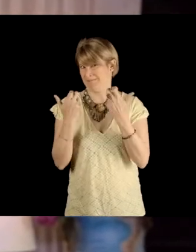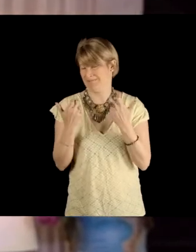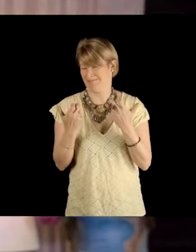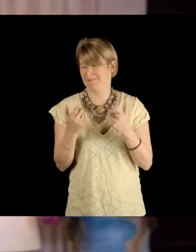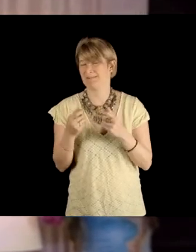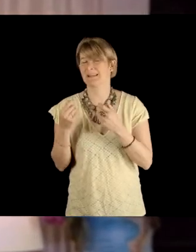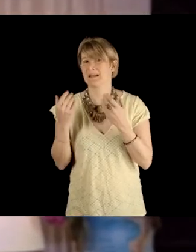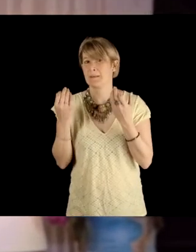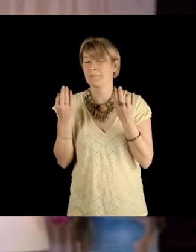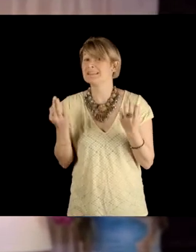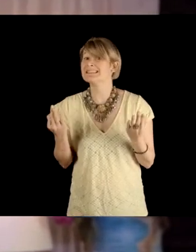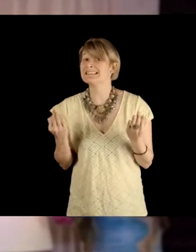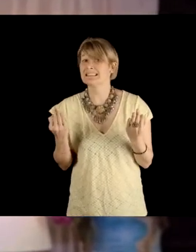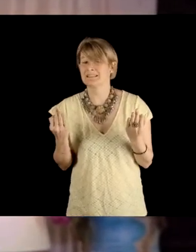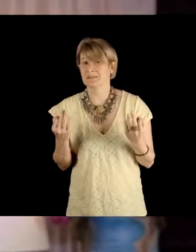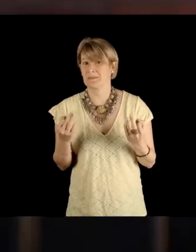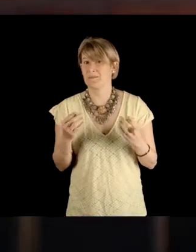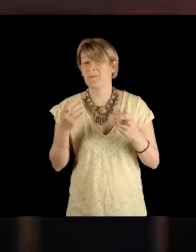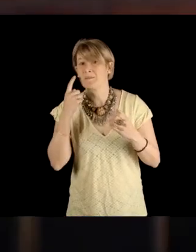byproduct. It's the result.